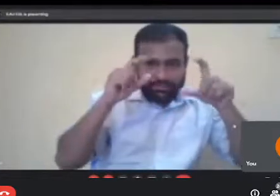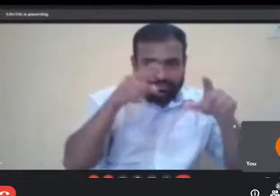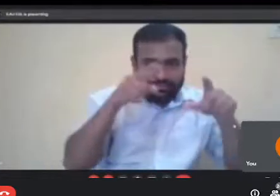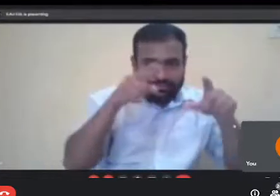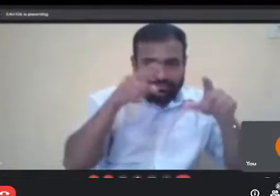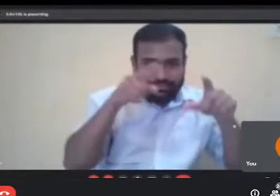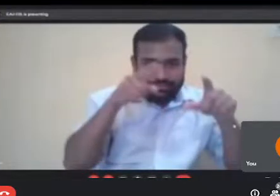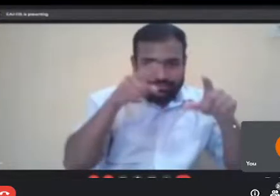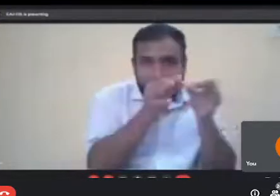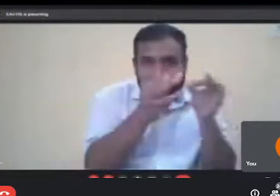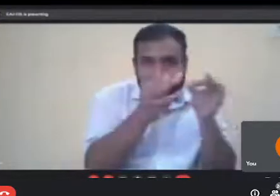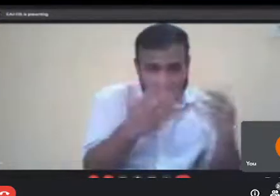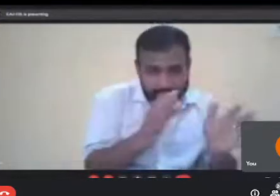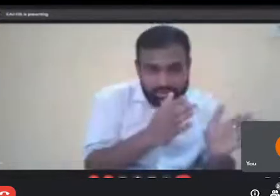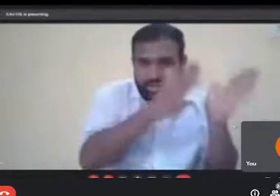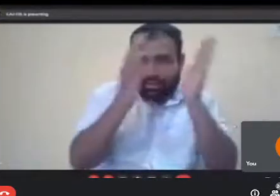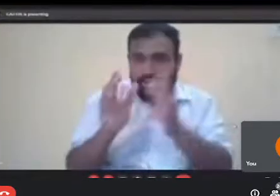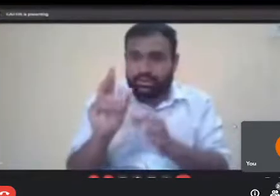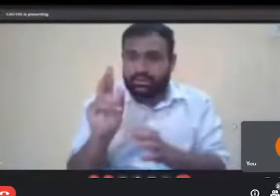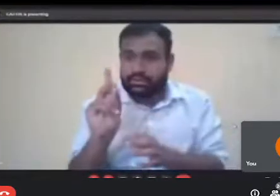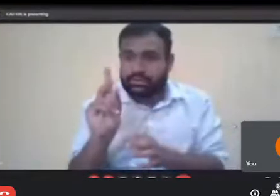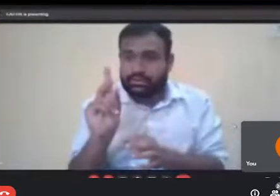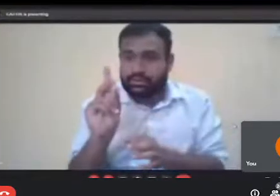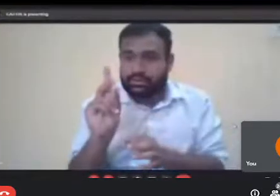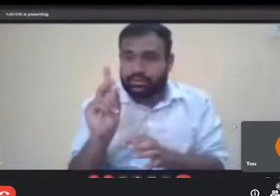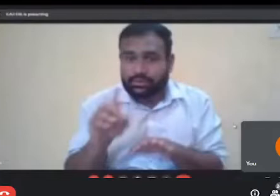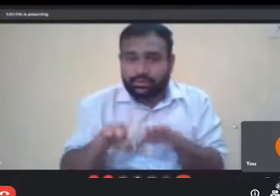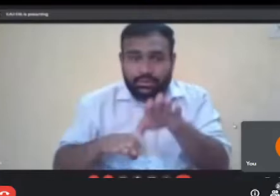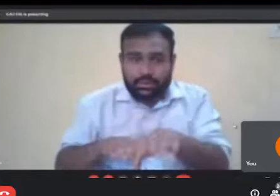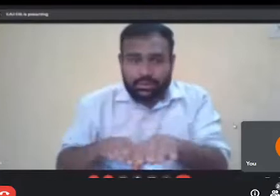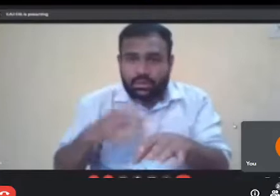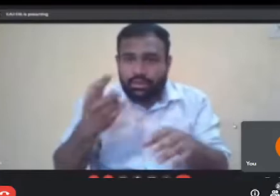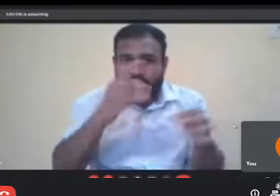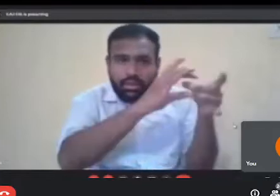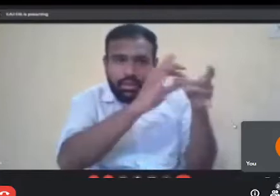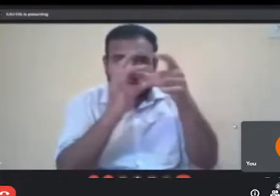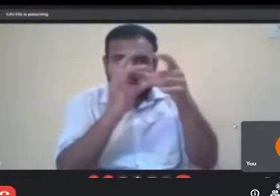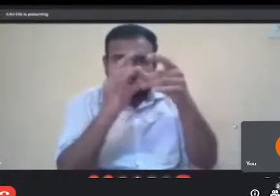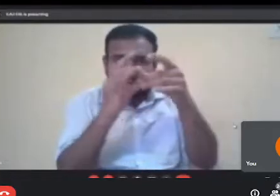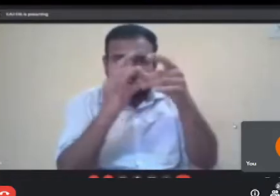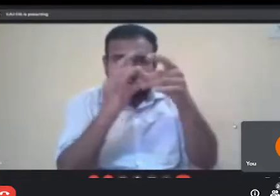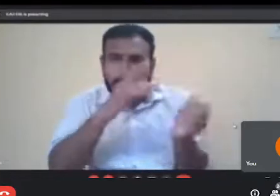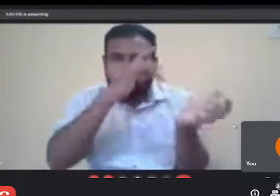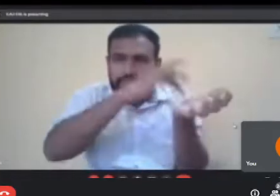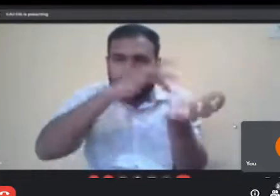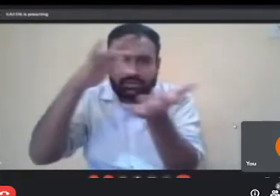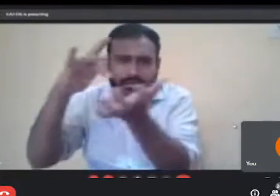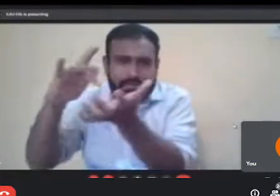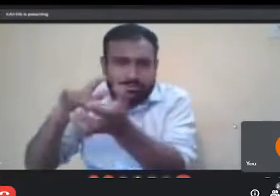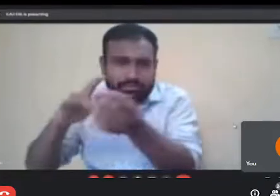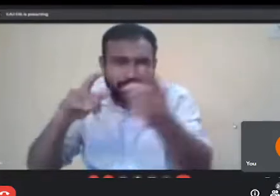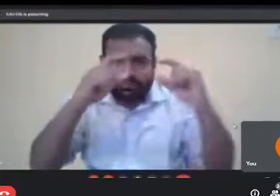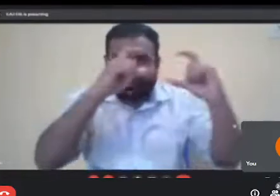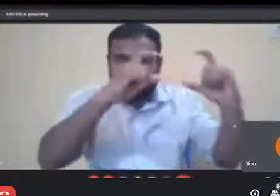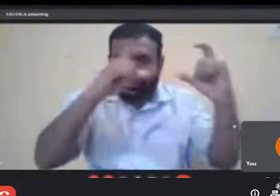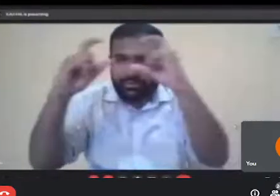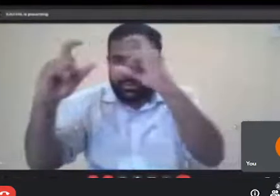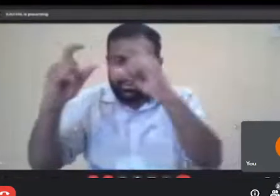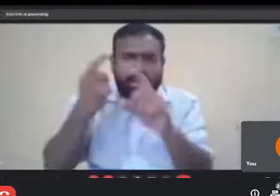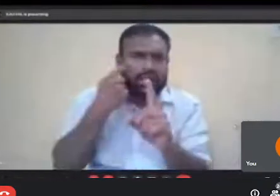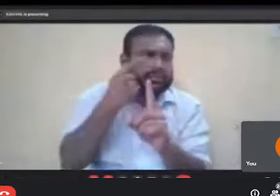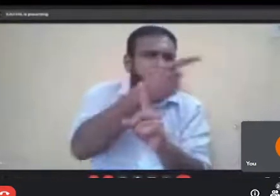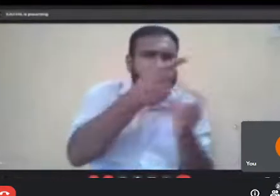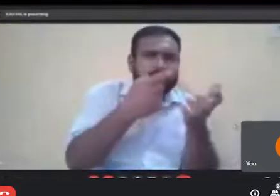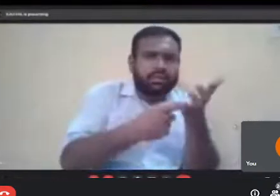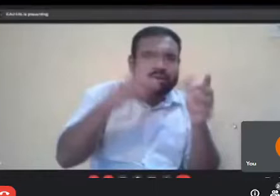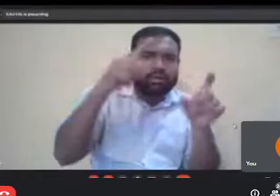RLE, the real life English, where we have already explained over here. The second group is all about the second step, where the things,